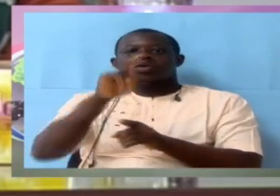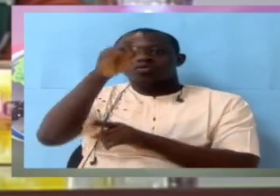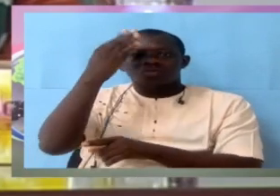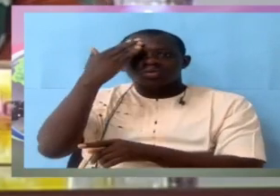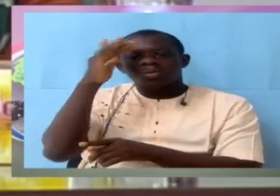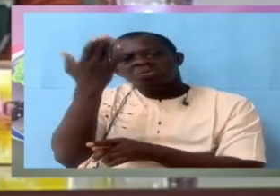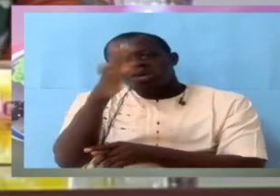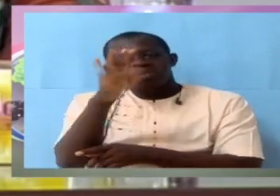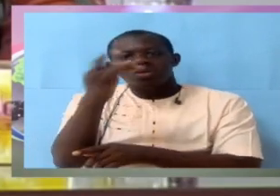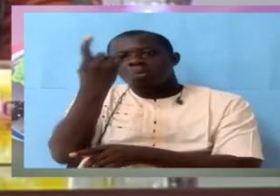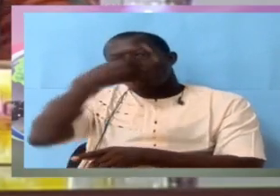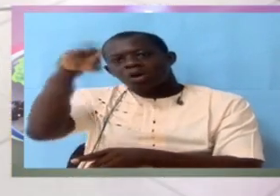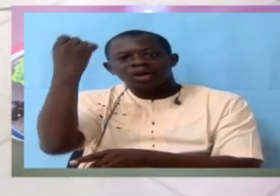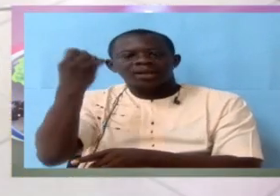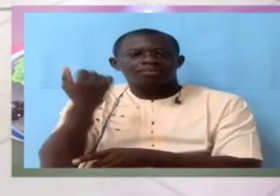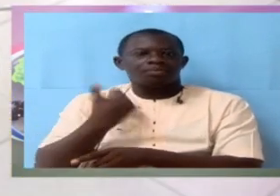people?